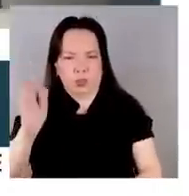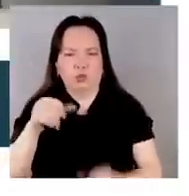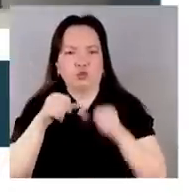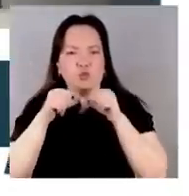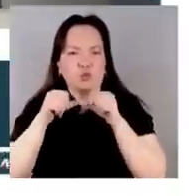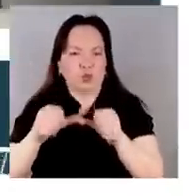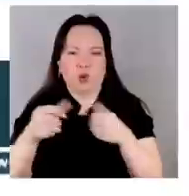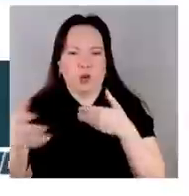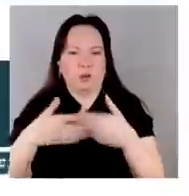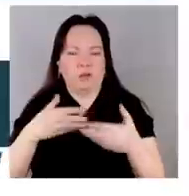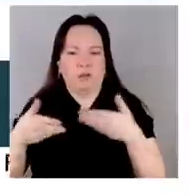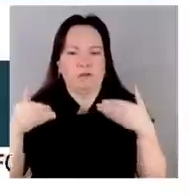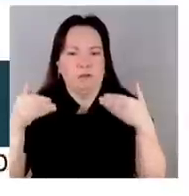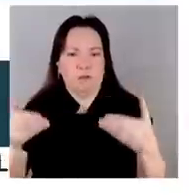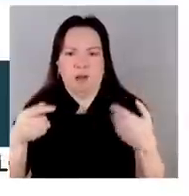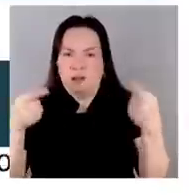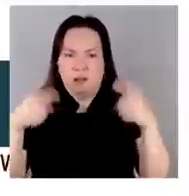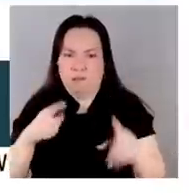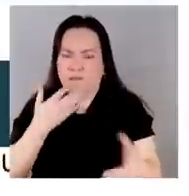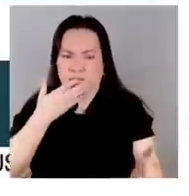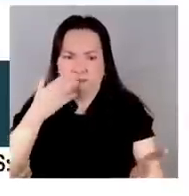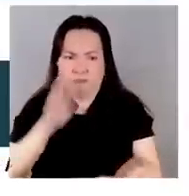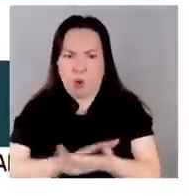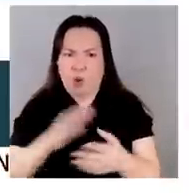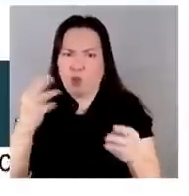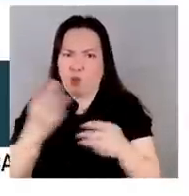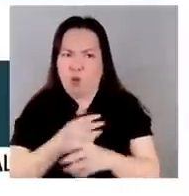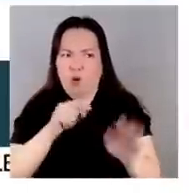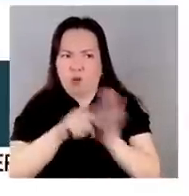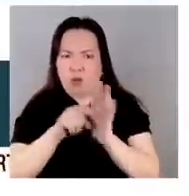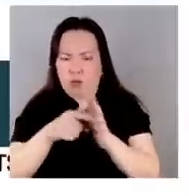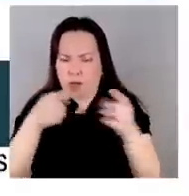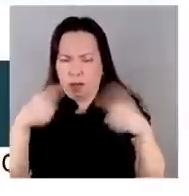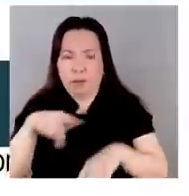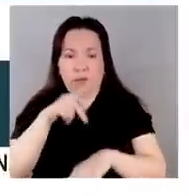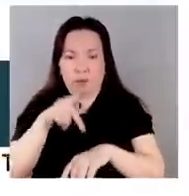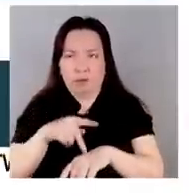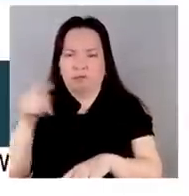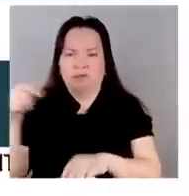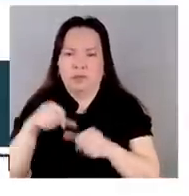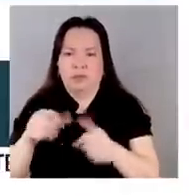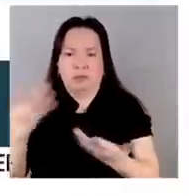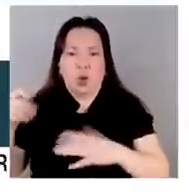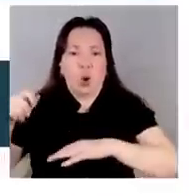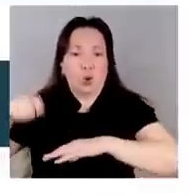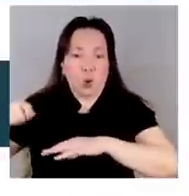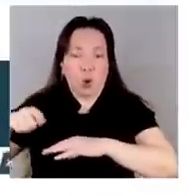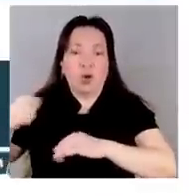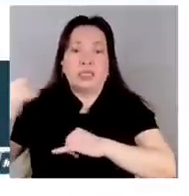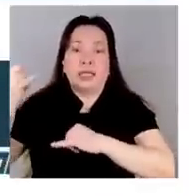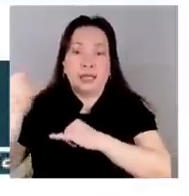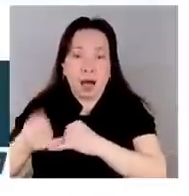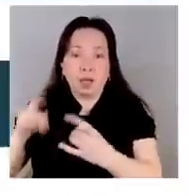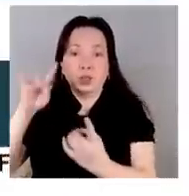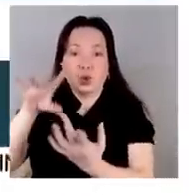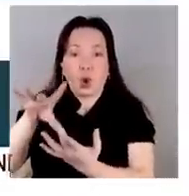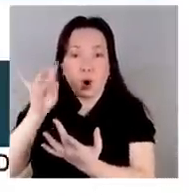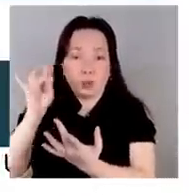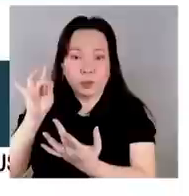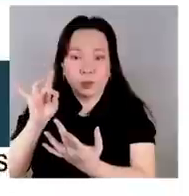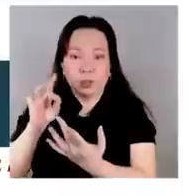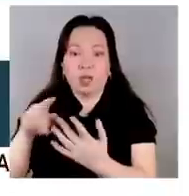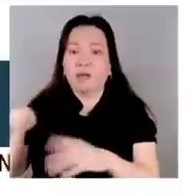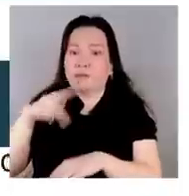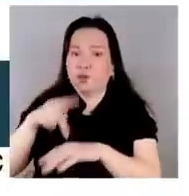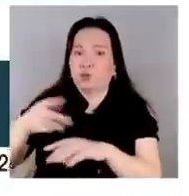very worst atrocities that have been committed here in the Philippines. It is a court of last resort, and the Philippines was a signatory to the